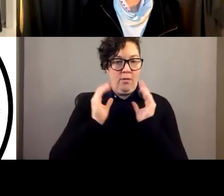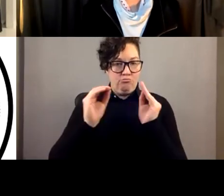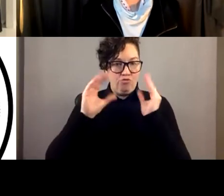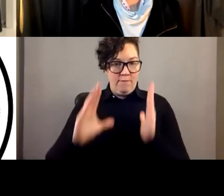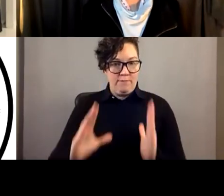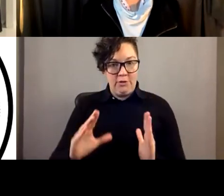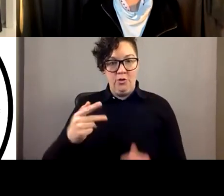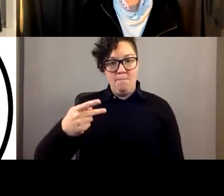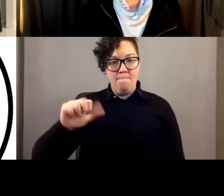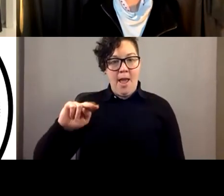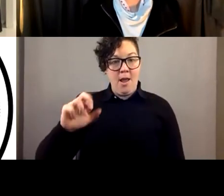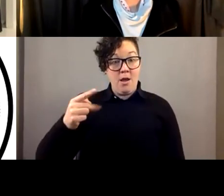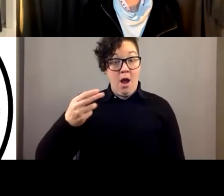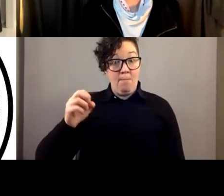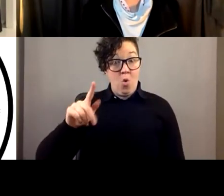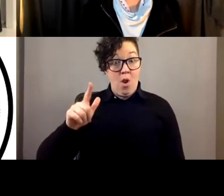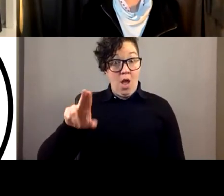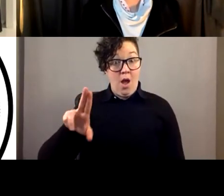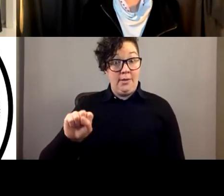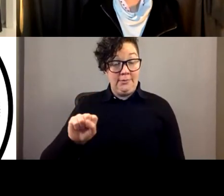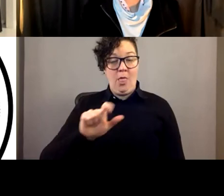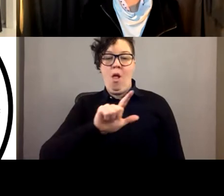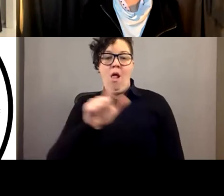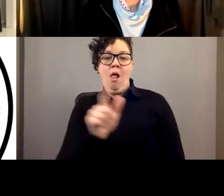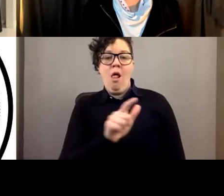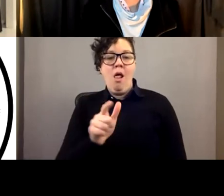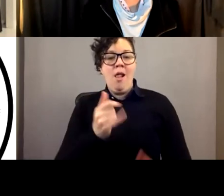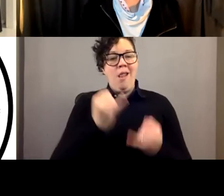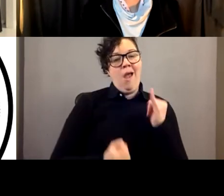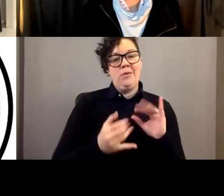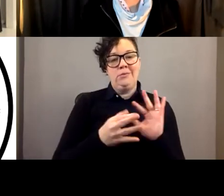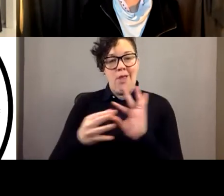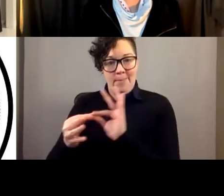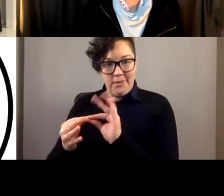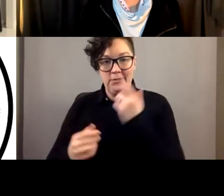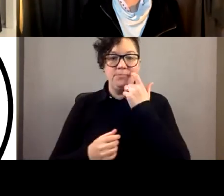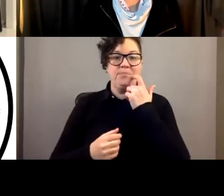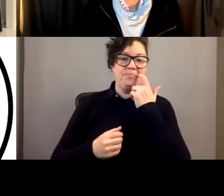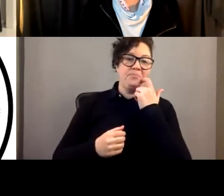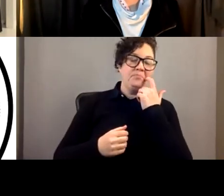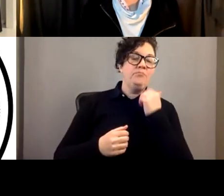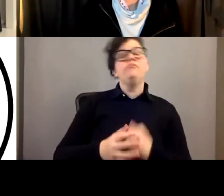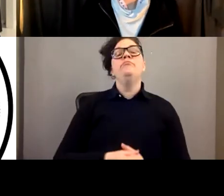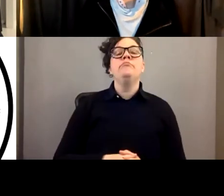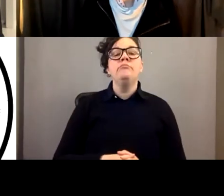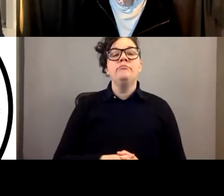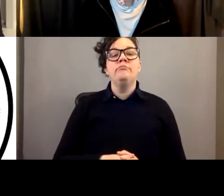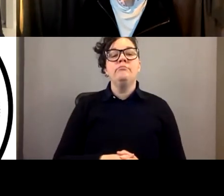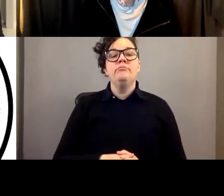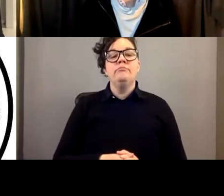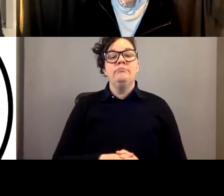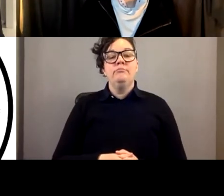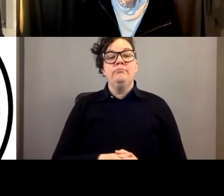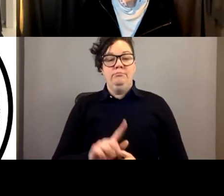Panagopoulos starting us out, and then Professor Brunson, and then Professor Wells, and then of course, Professor Williams can close us. The question